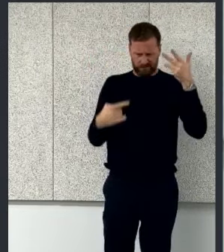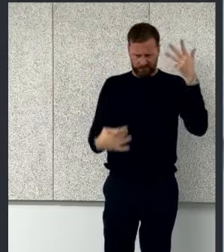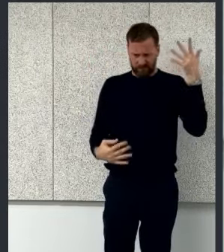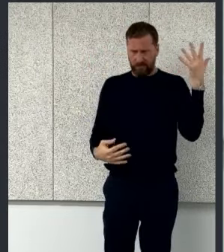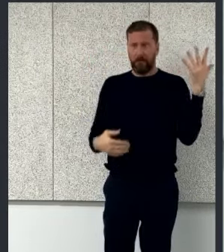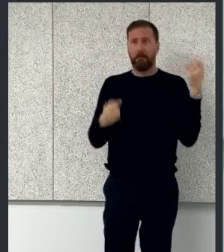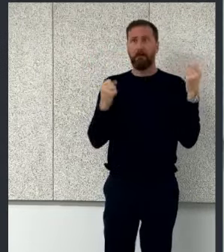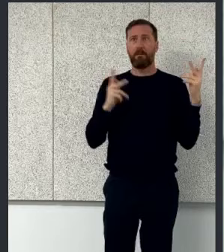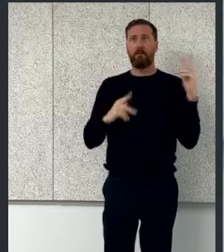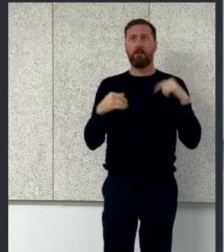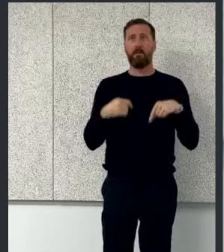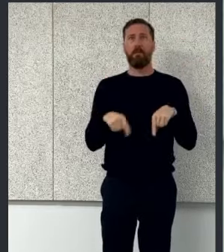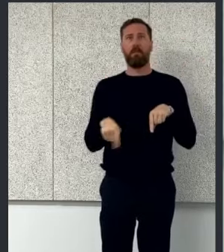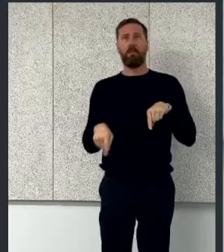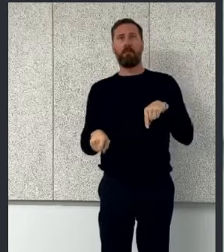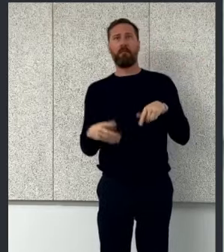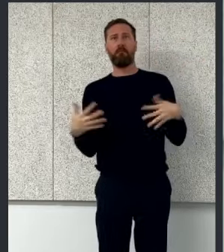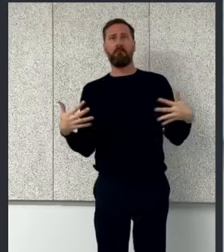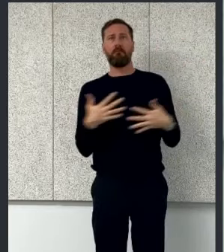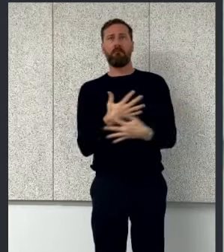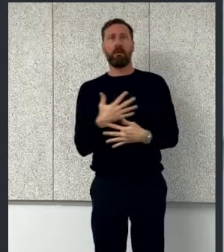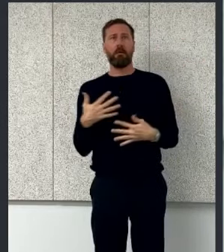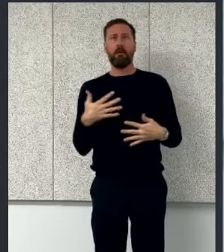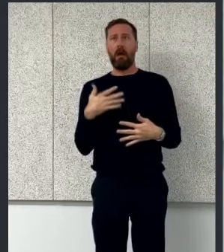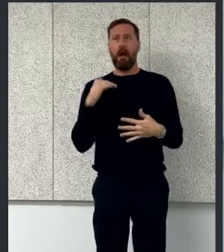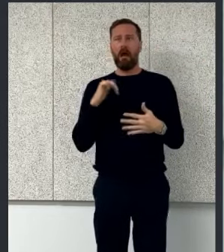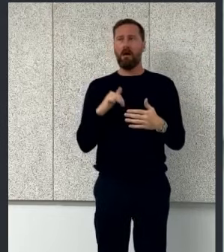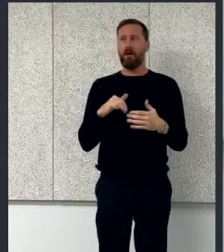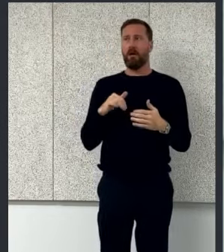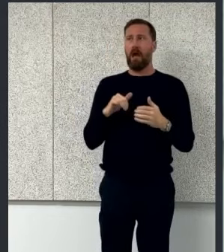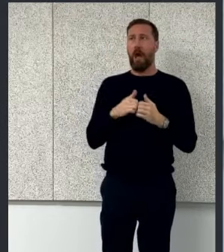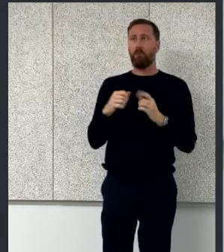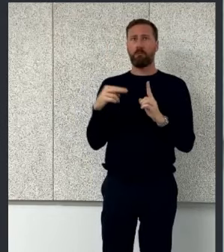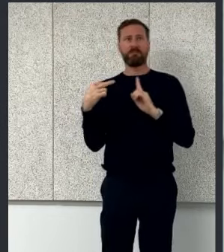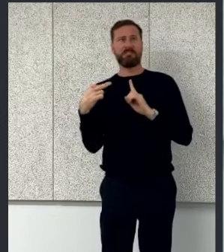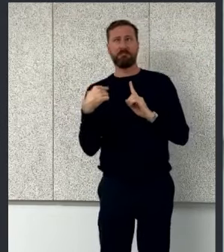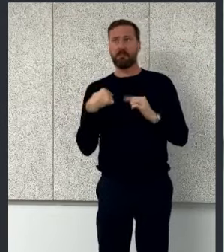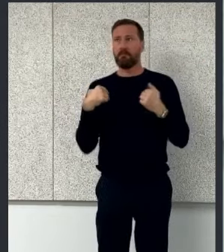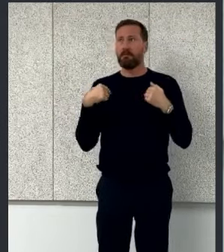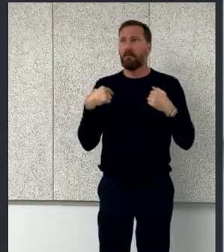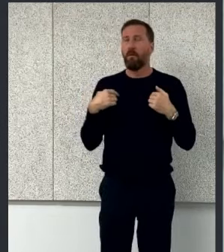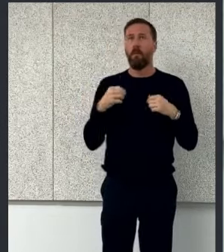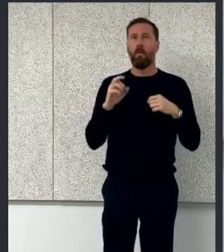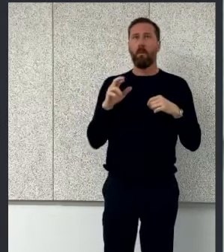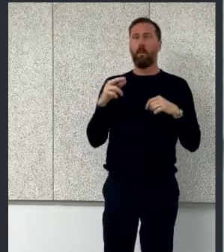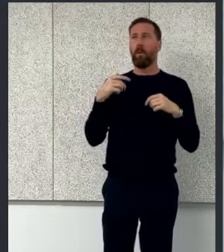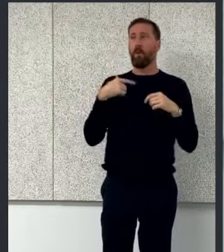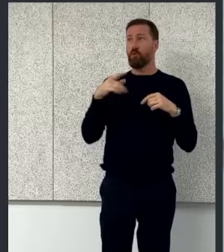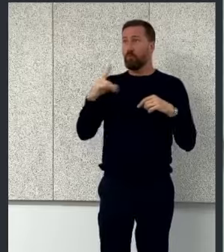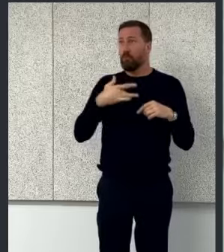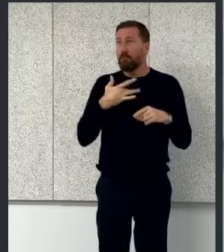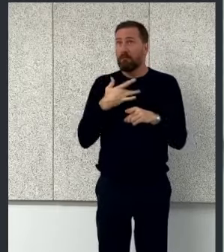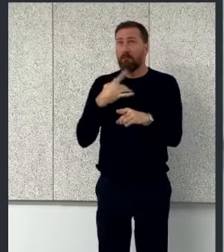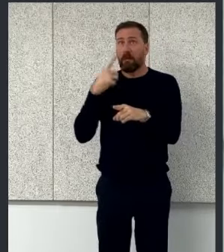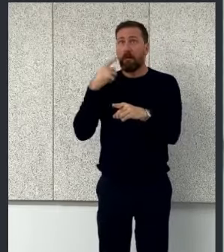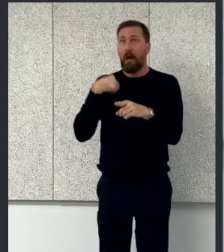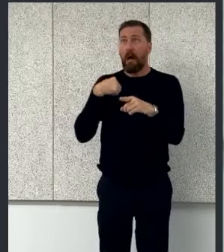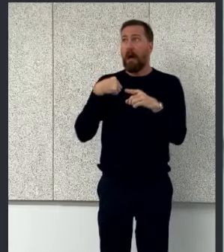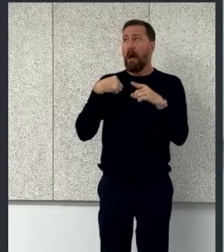fear around either how people are perceived or imagining that there are these kind of